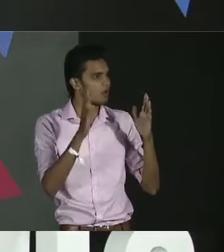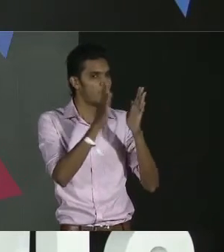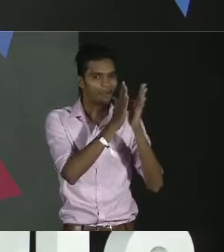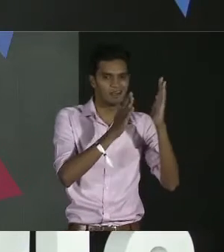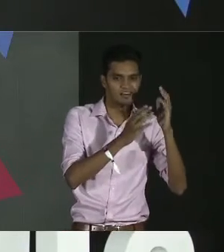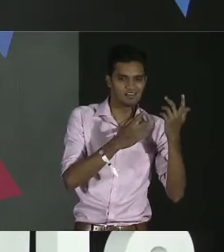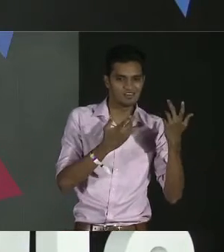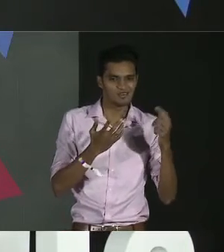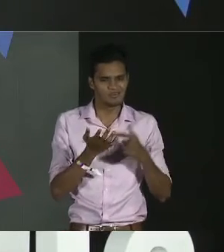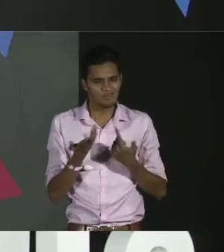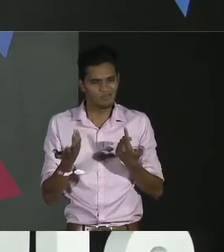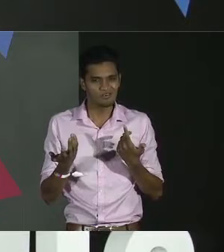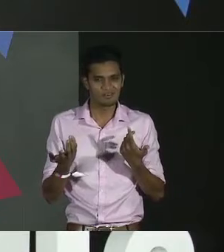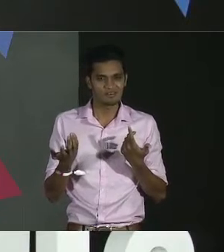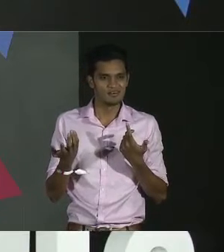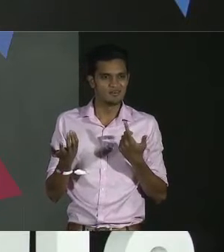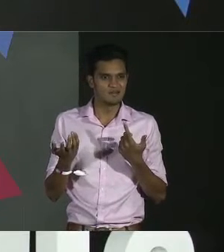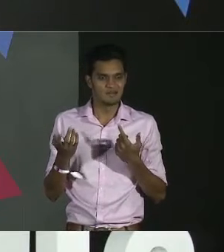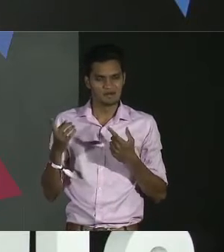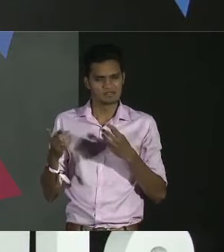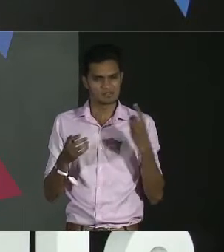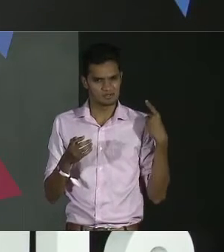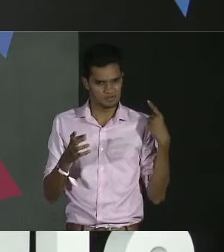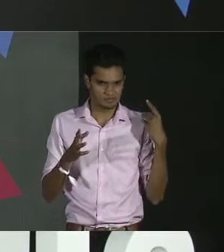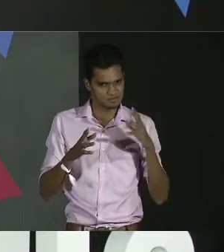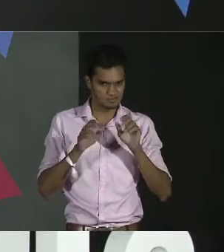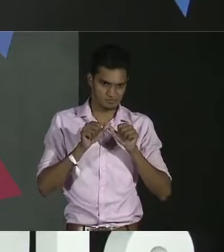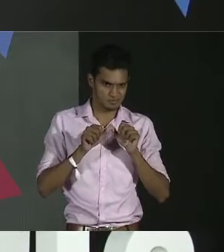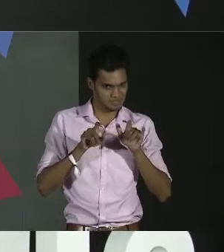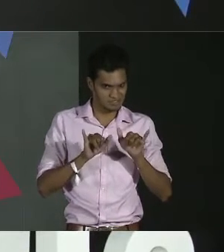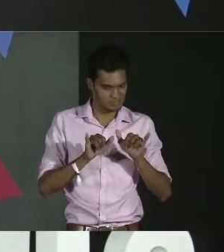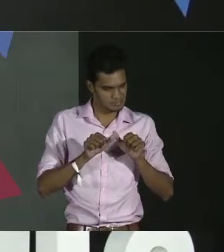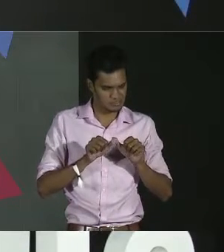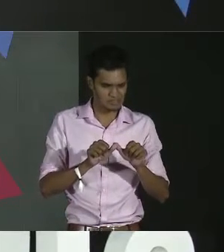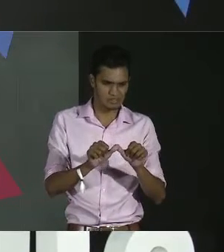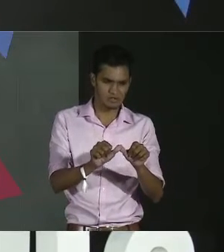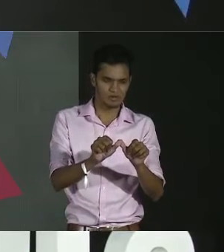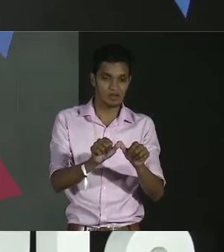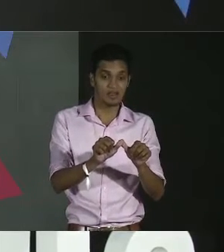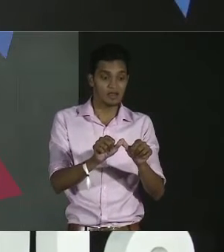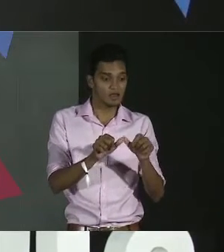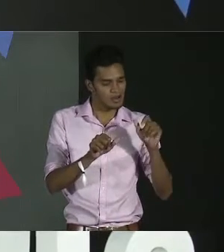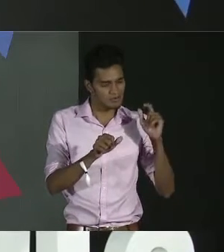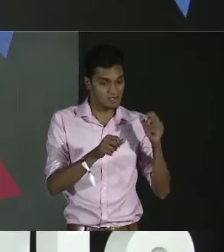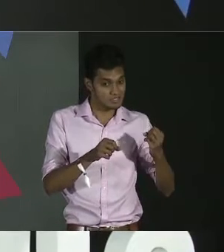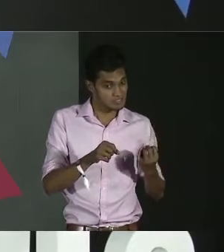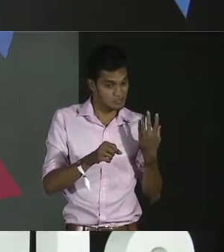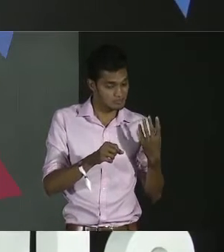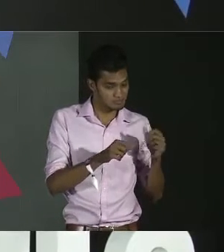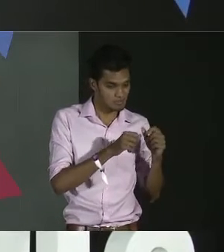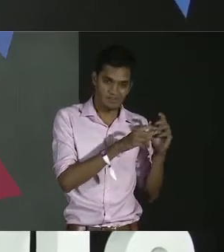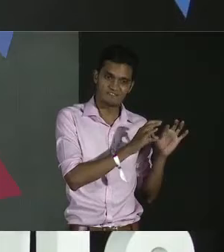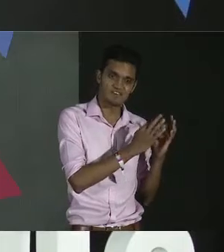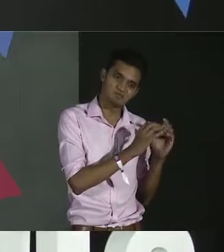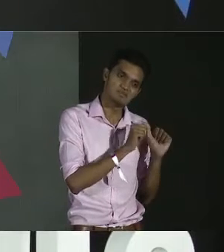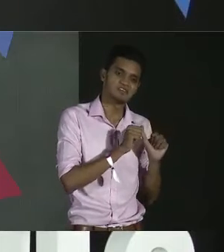Now, in my entire stay in hospital, my family was by my side. From the moment I woke up to the moment I